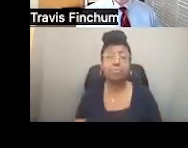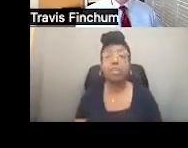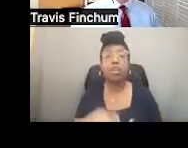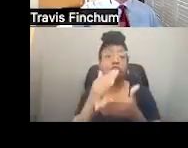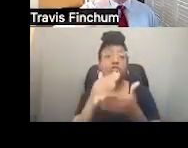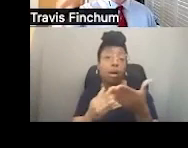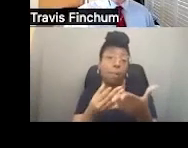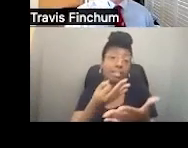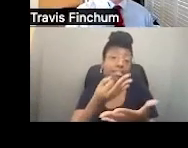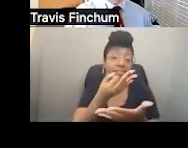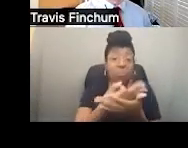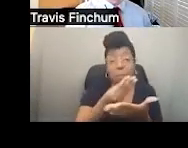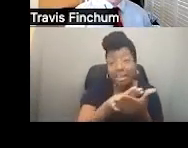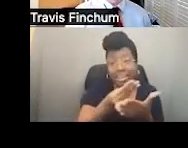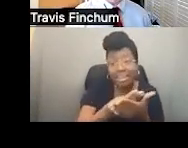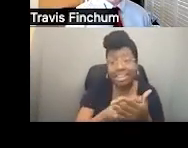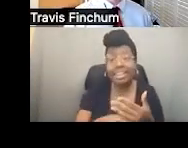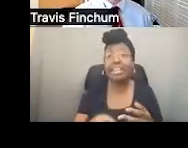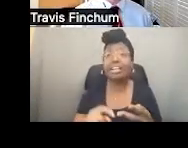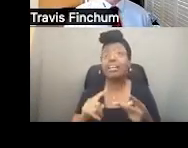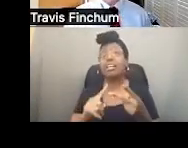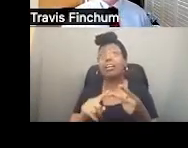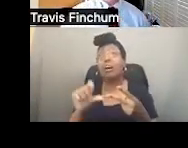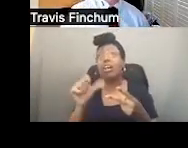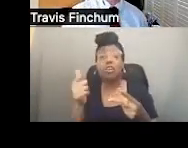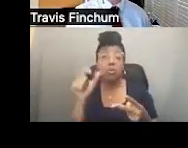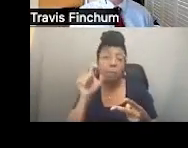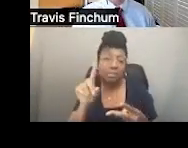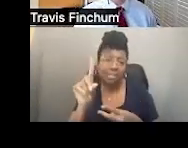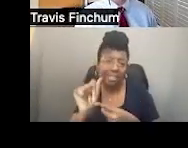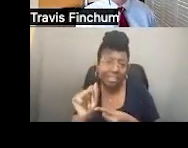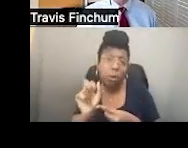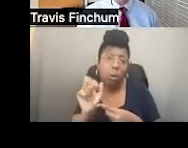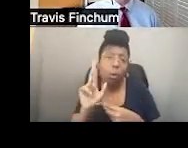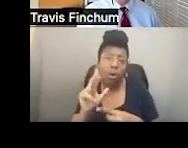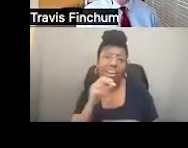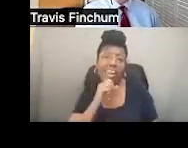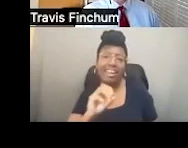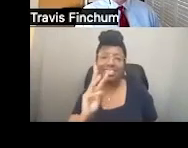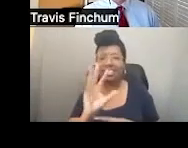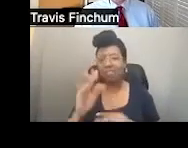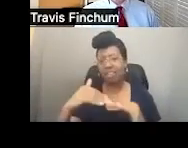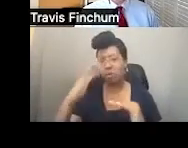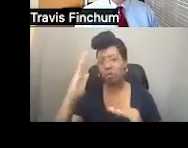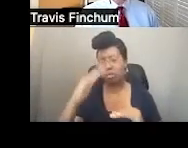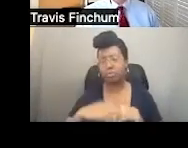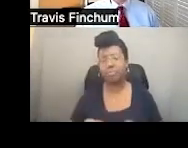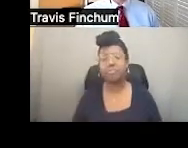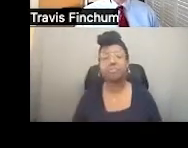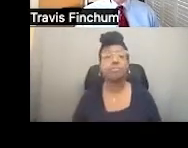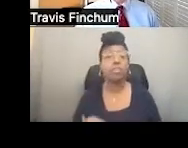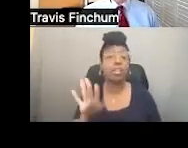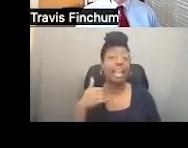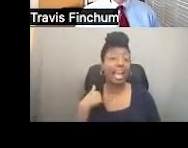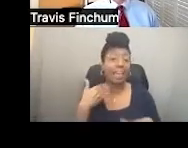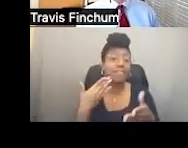medical necessity, like you have to be disabled or you have to be 65 years of age or older. And they do have that